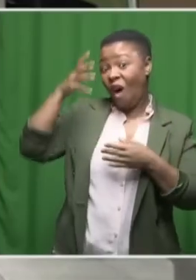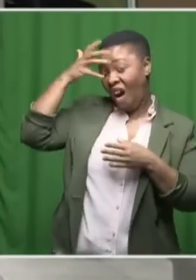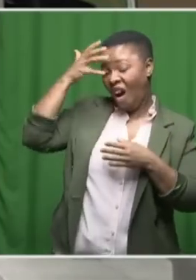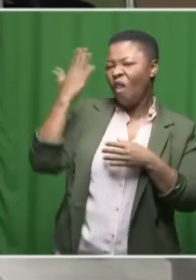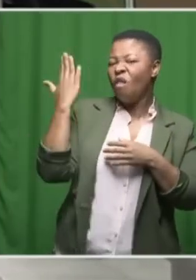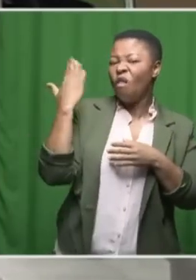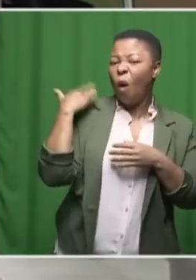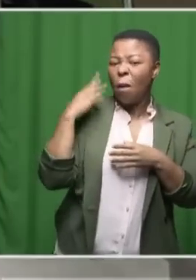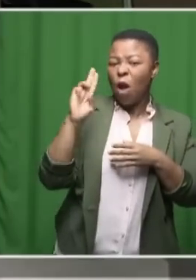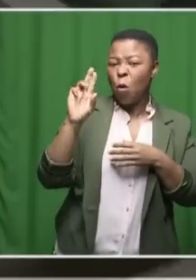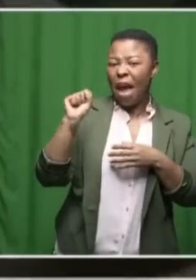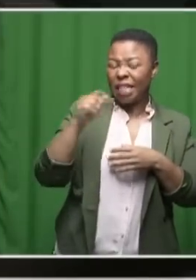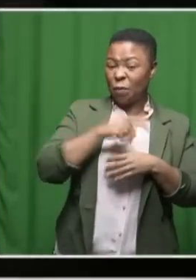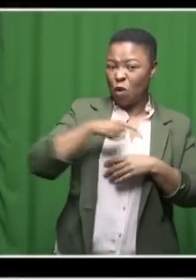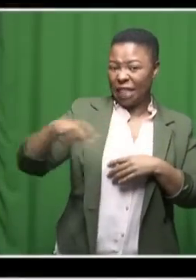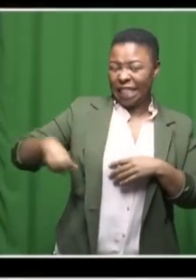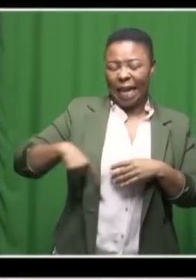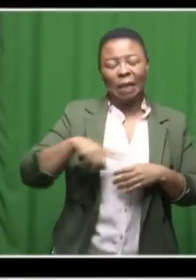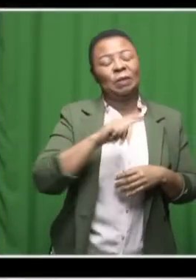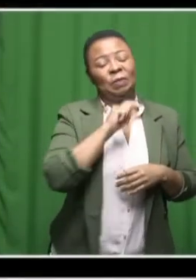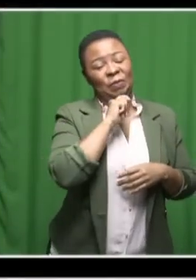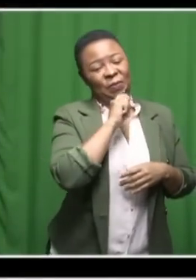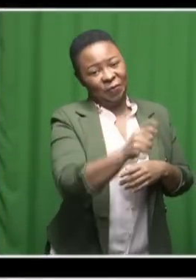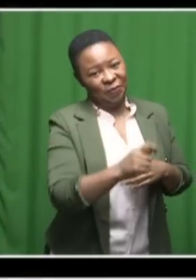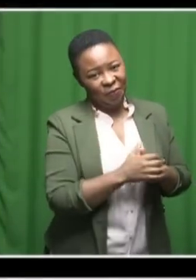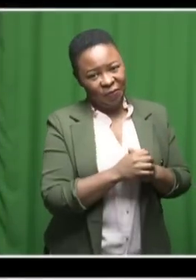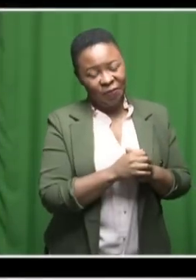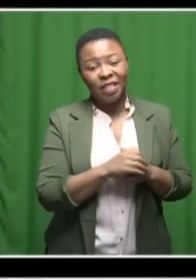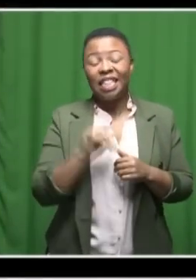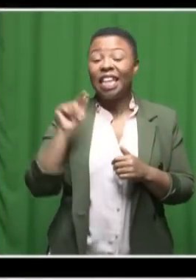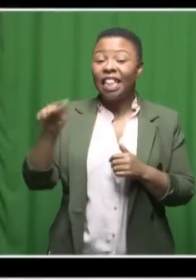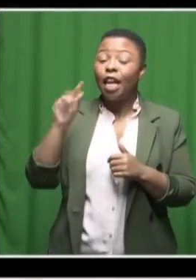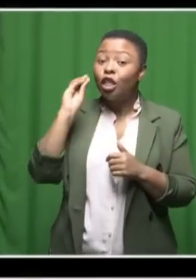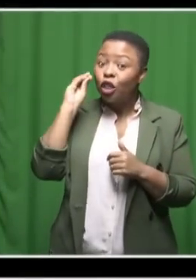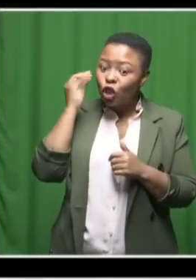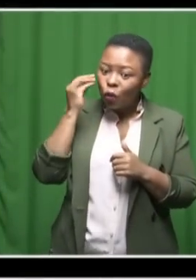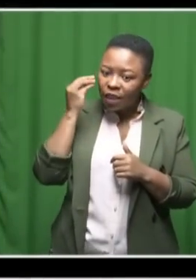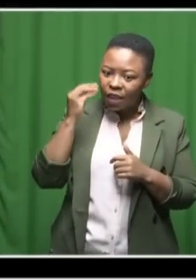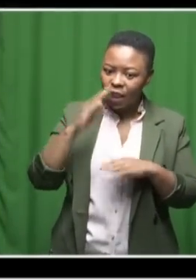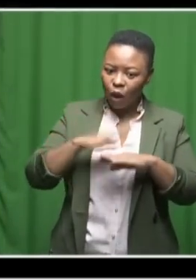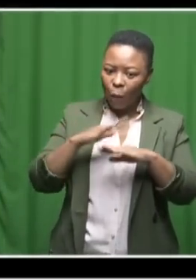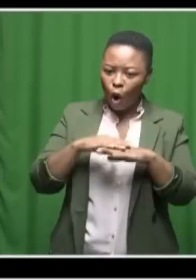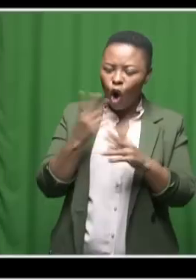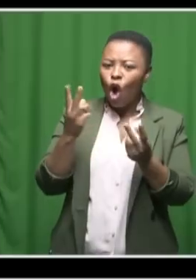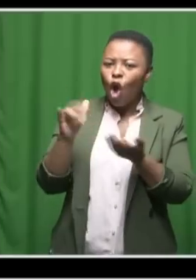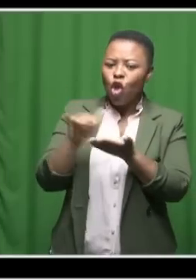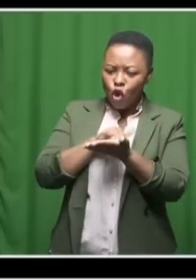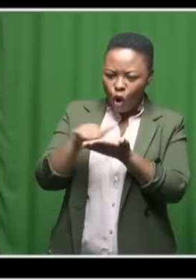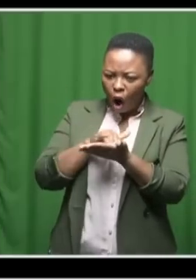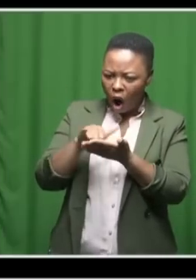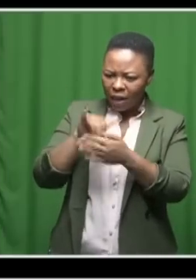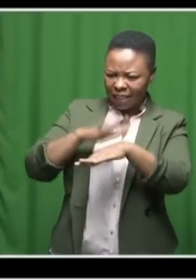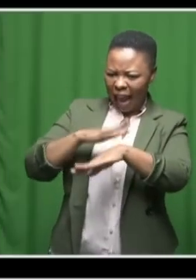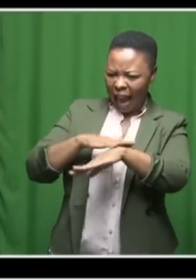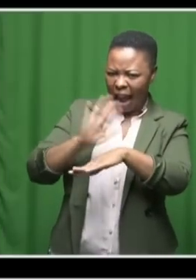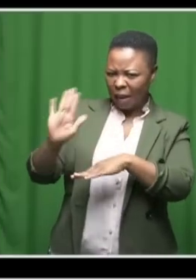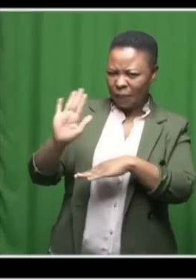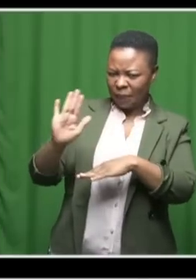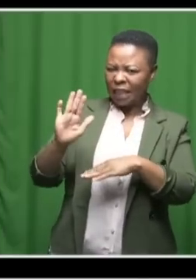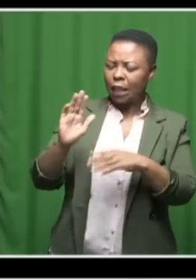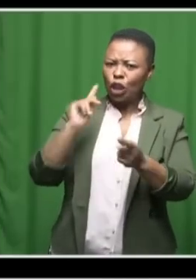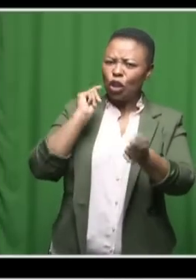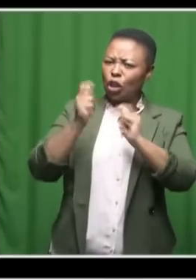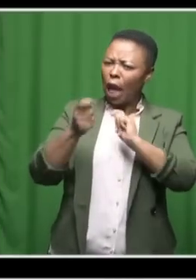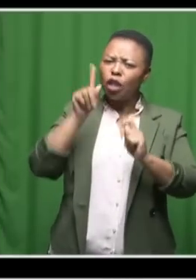U.S. president. Indeed. Okay, so here's an interesting one for you, is the New York Times one. So, you know, there's so many changes happening